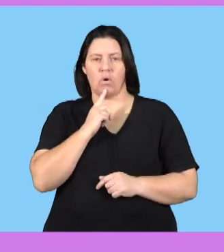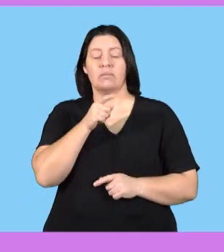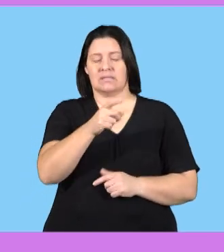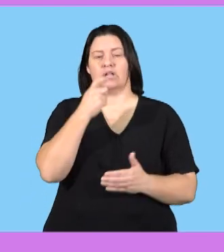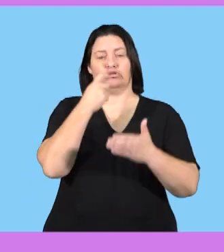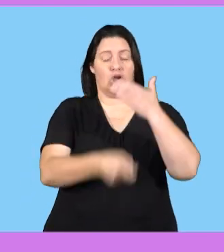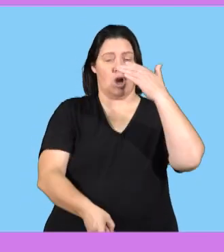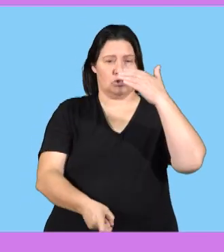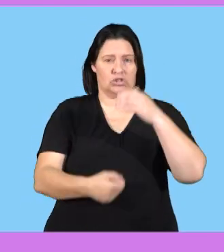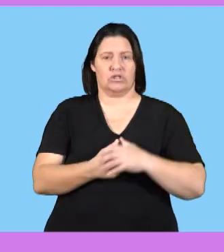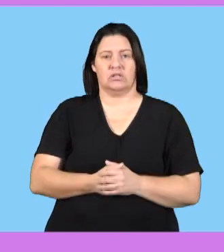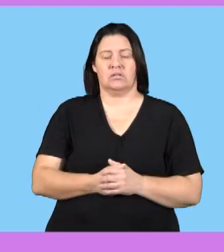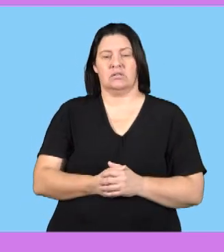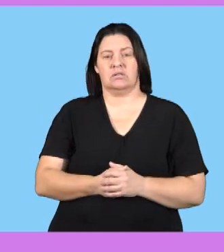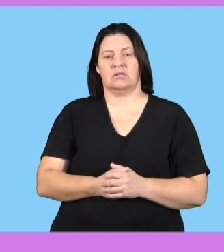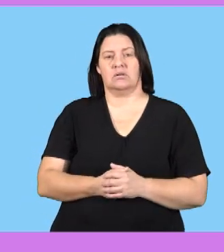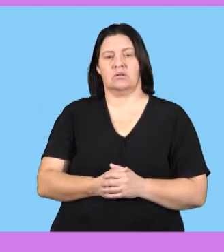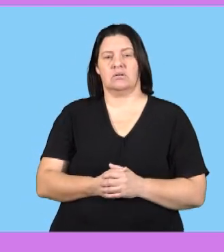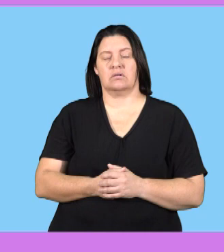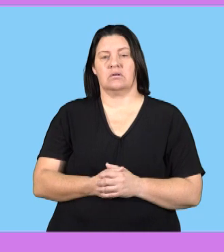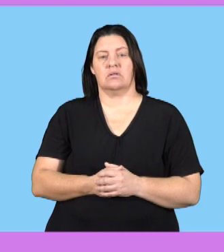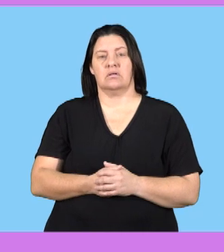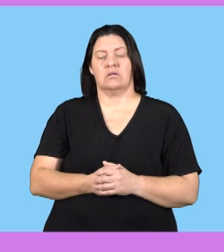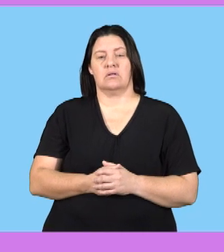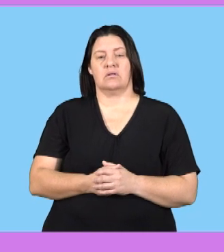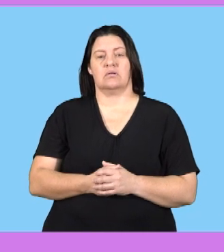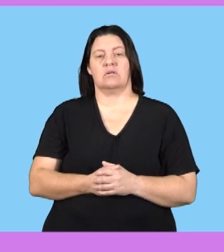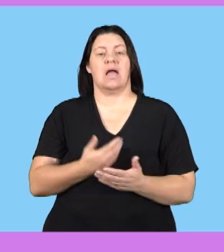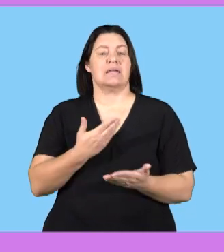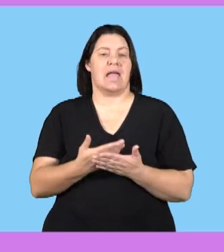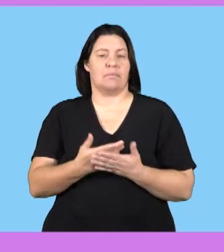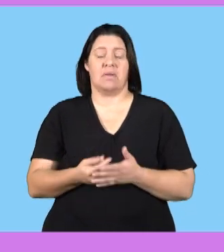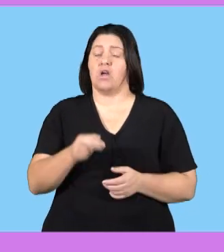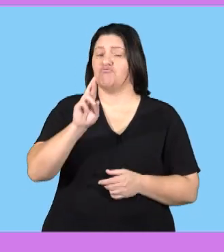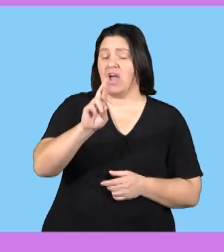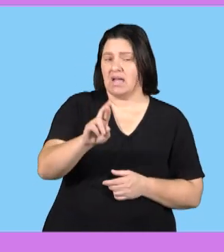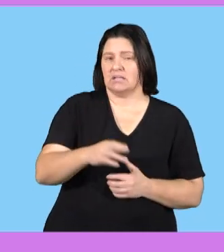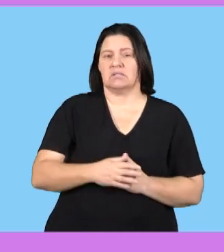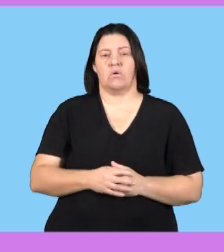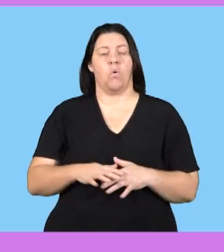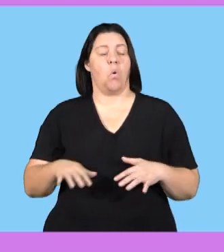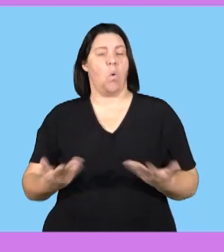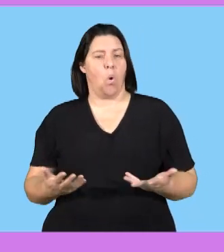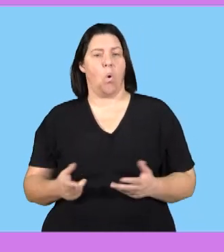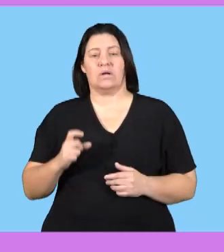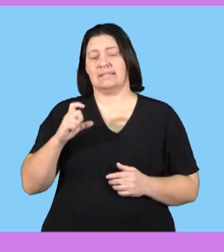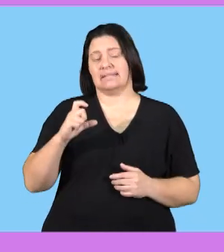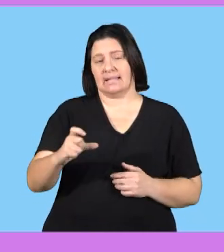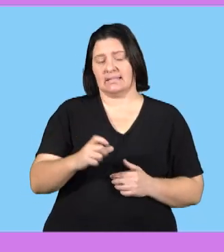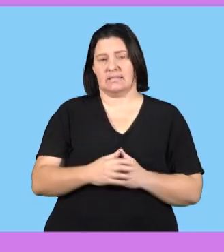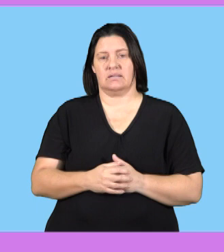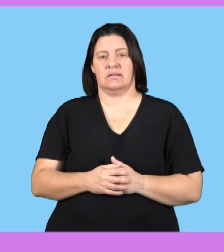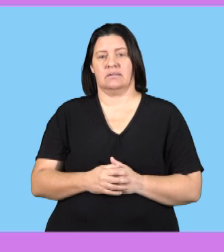and I'm going to write it here. A charge, and this charge can be either in rands or in